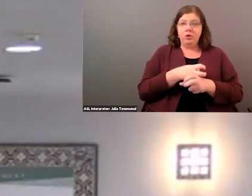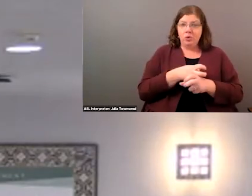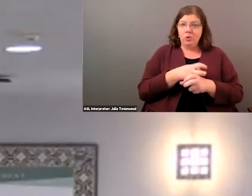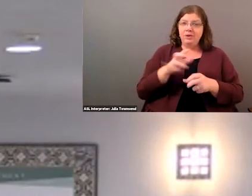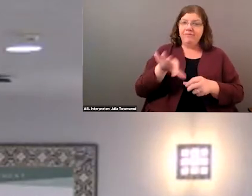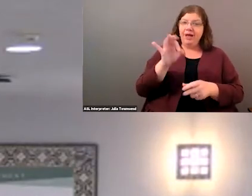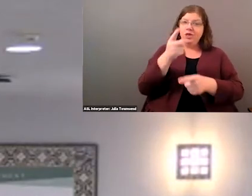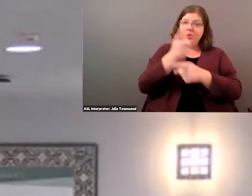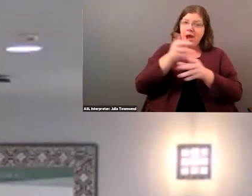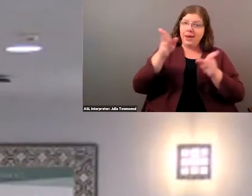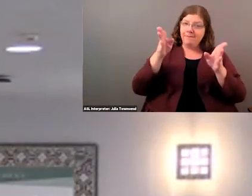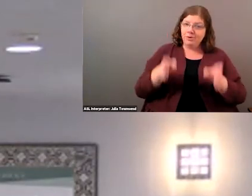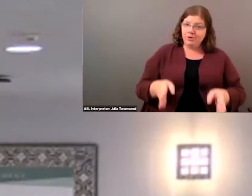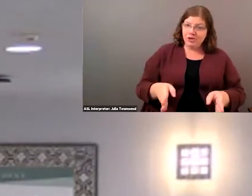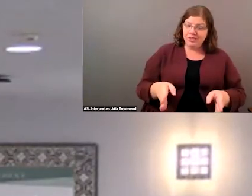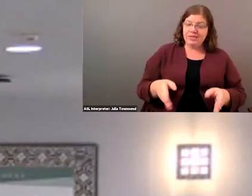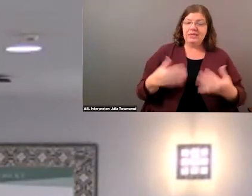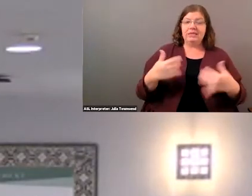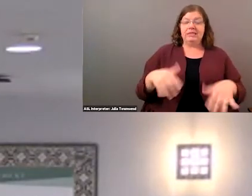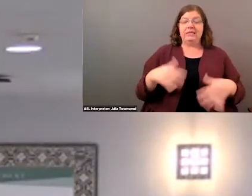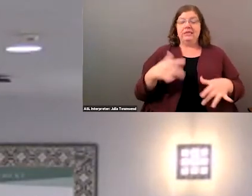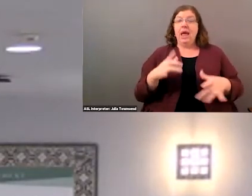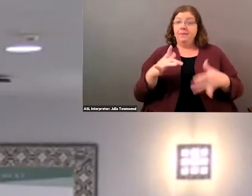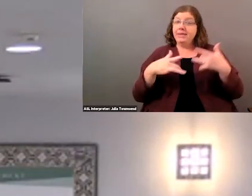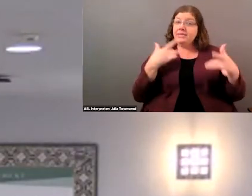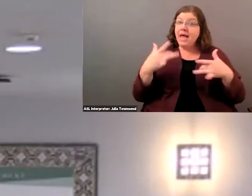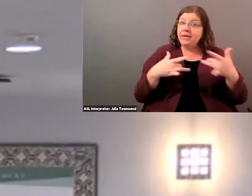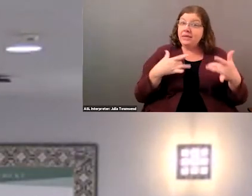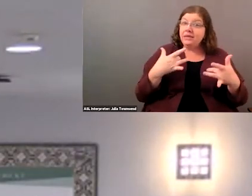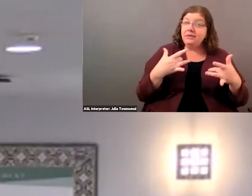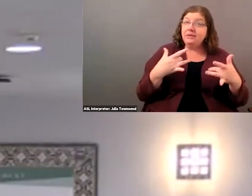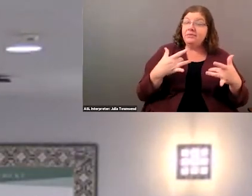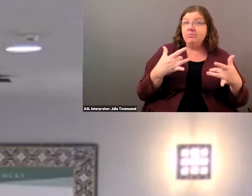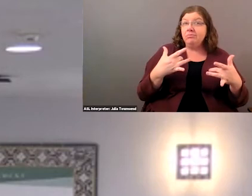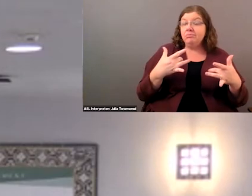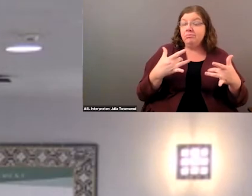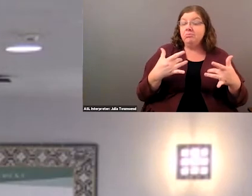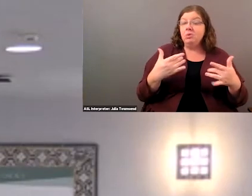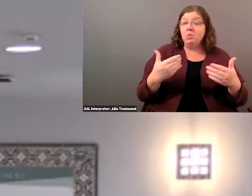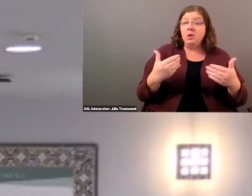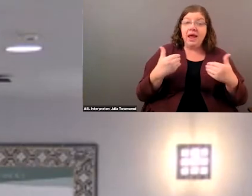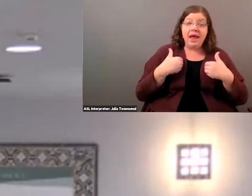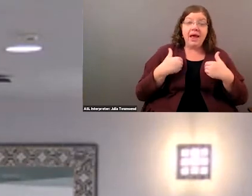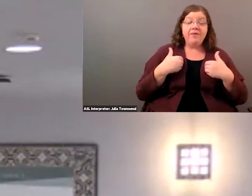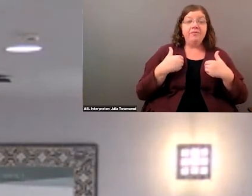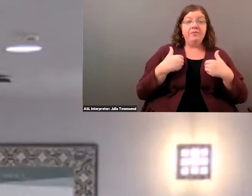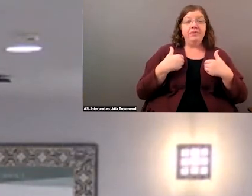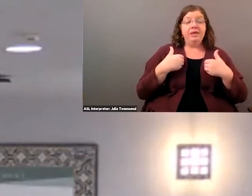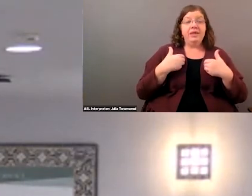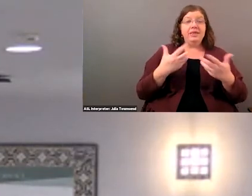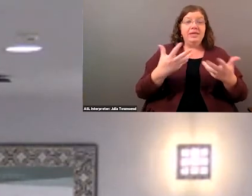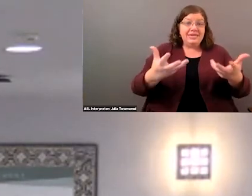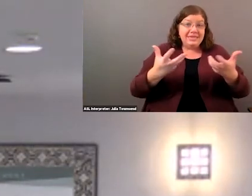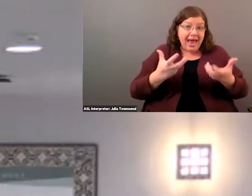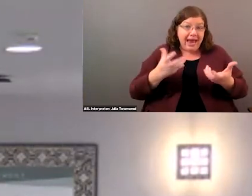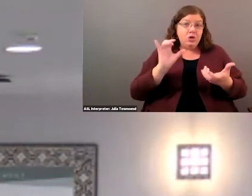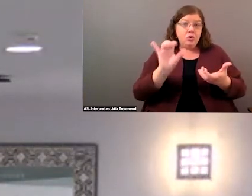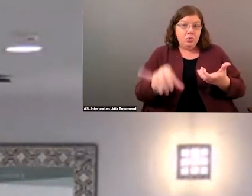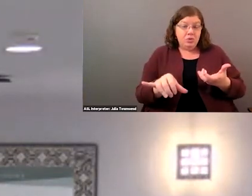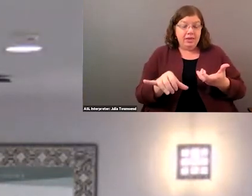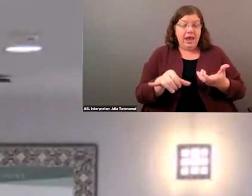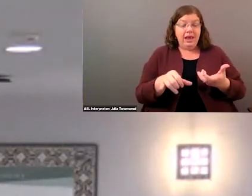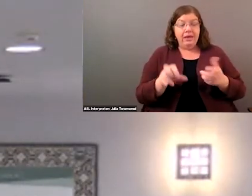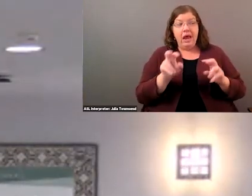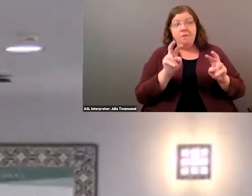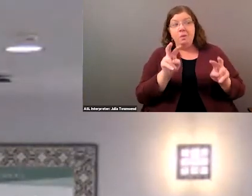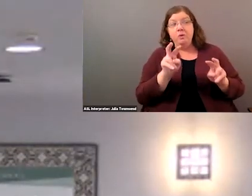we have the desire to do this, and I'm looking forward to seeing how we make this happen. And that I would just hope that within